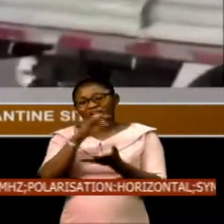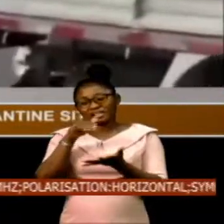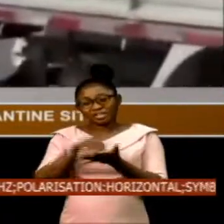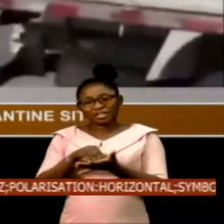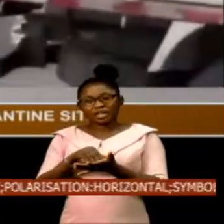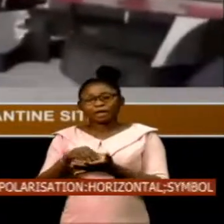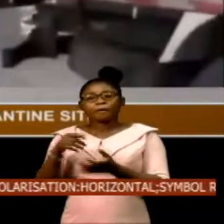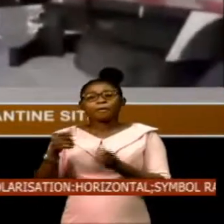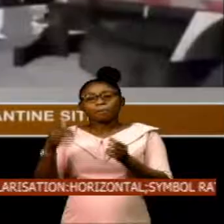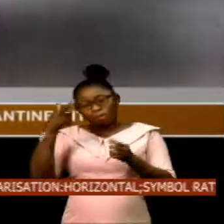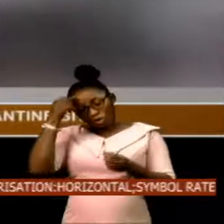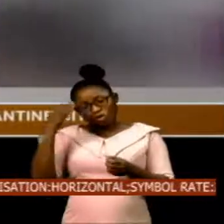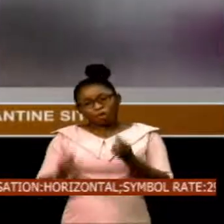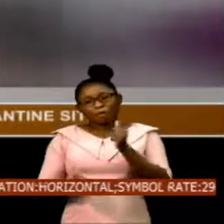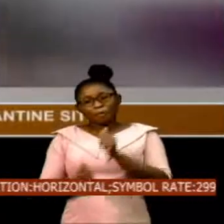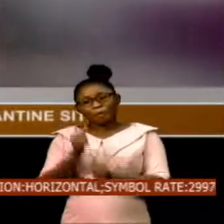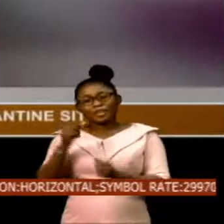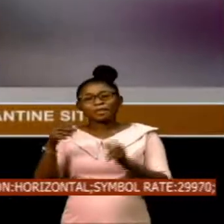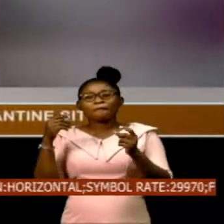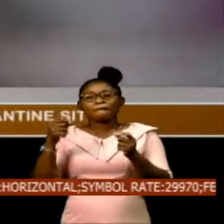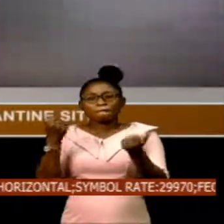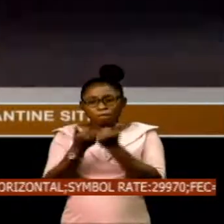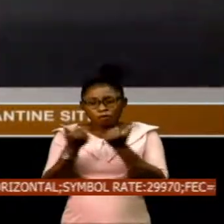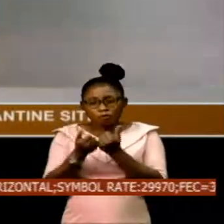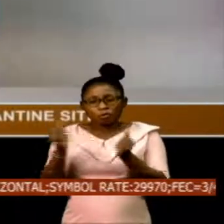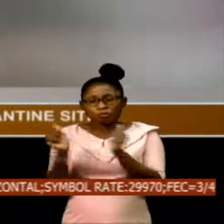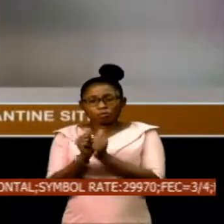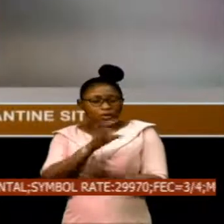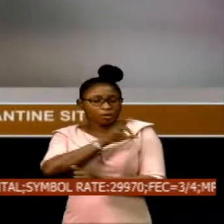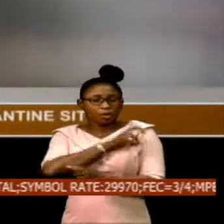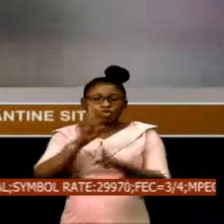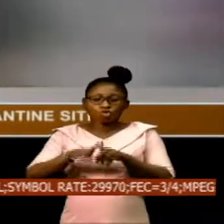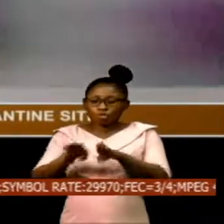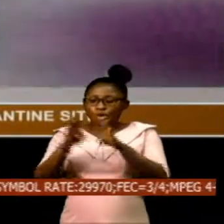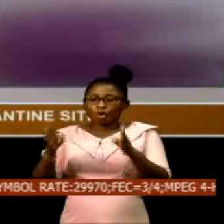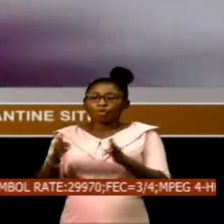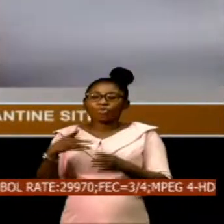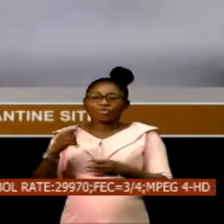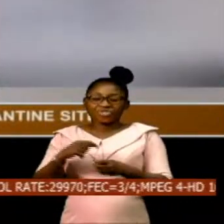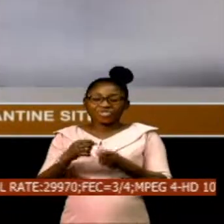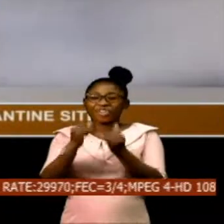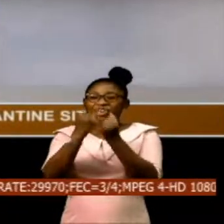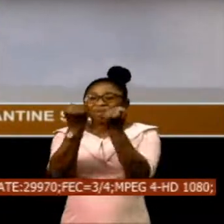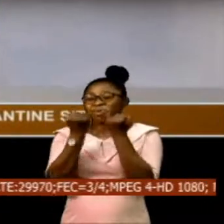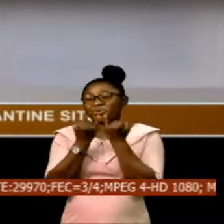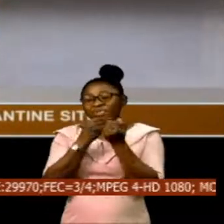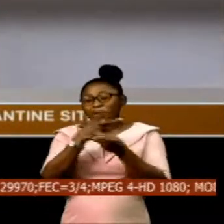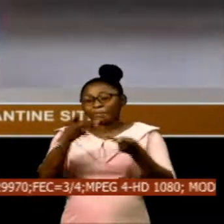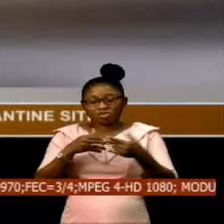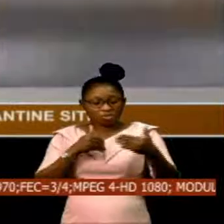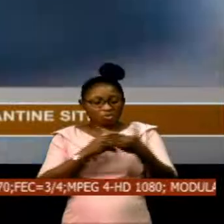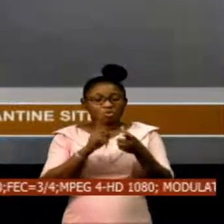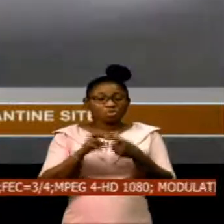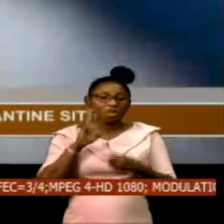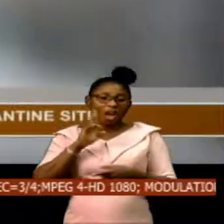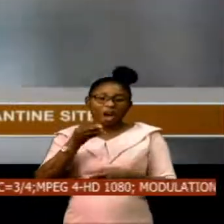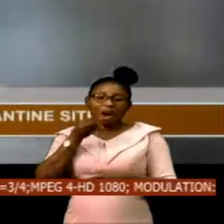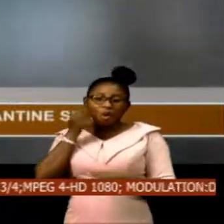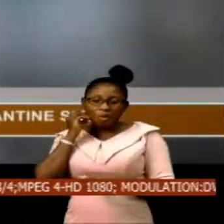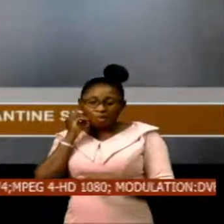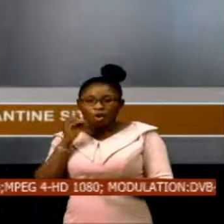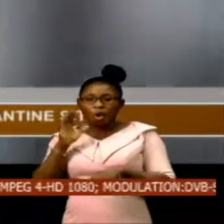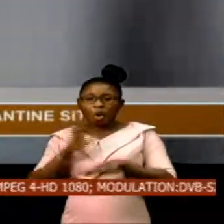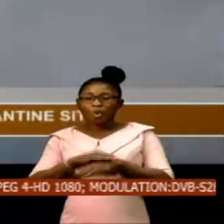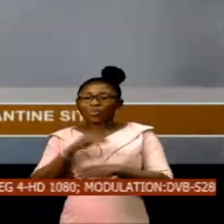center for major tech firms fought with police over plans to open quarantine facilities near their homes,